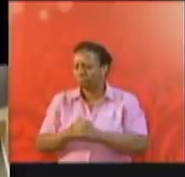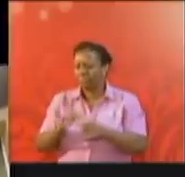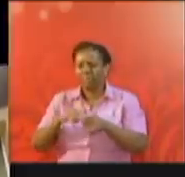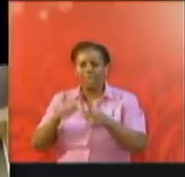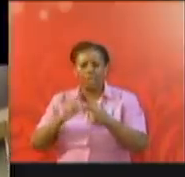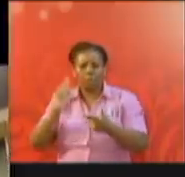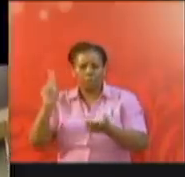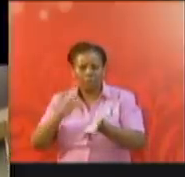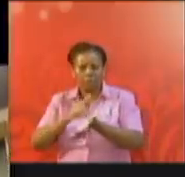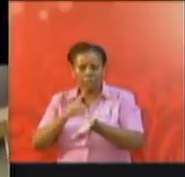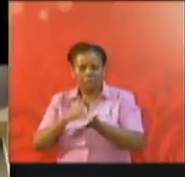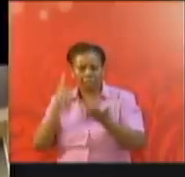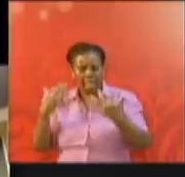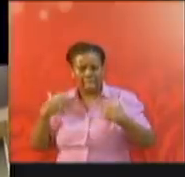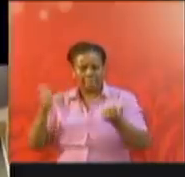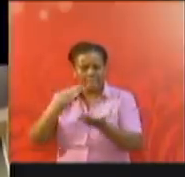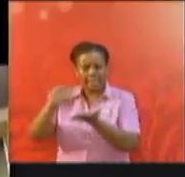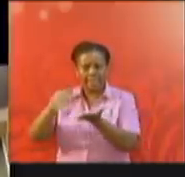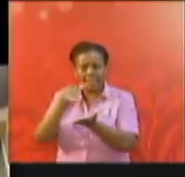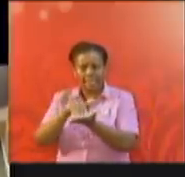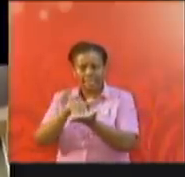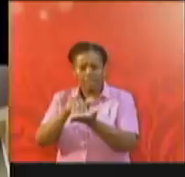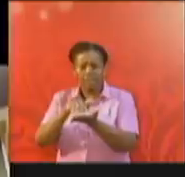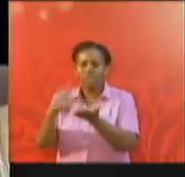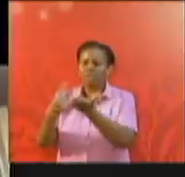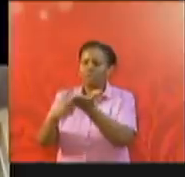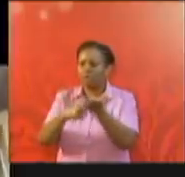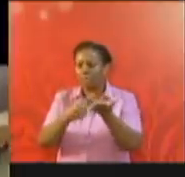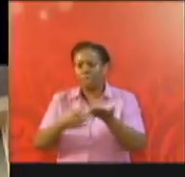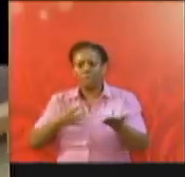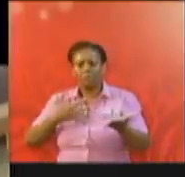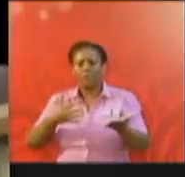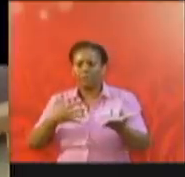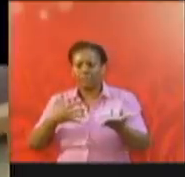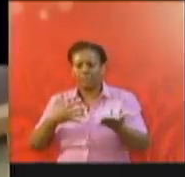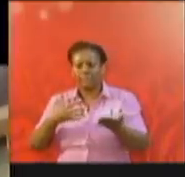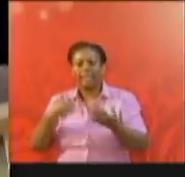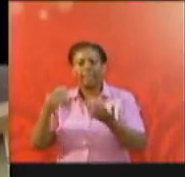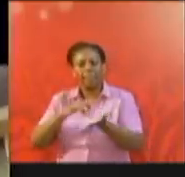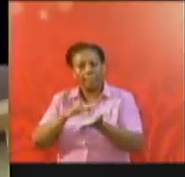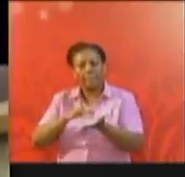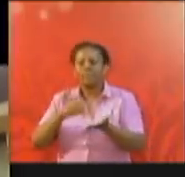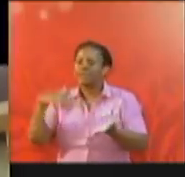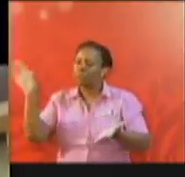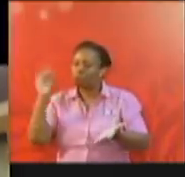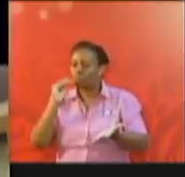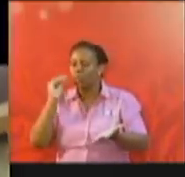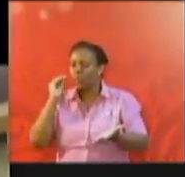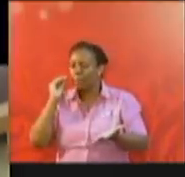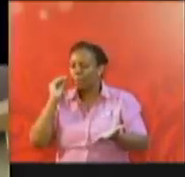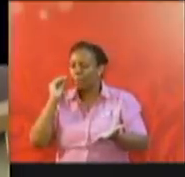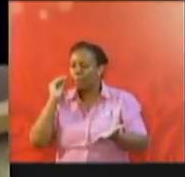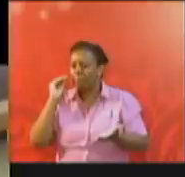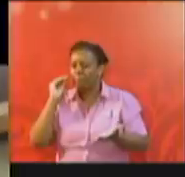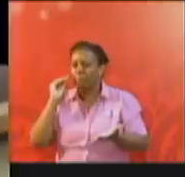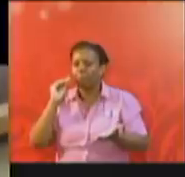center who said to come in because she was coughing, and they gave her antibiotics and sent her back home. She's really concerned and